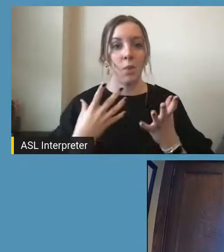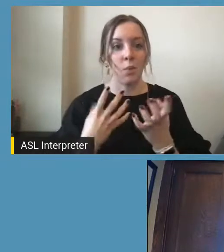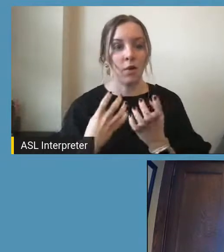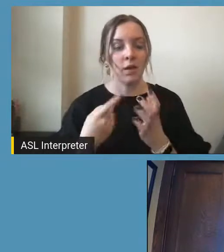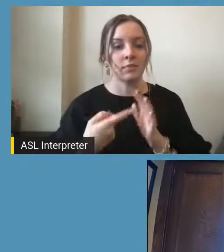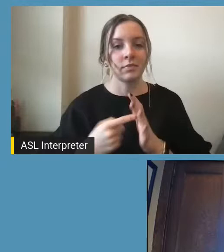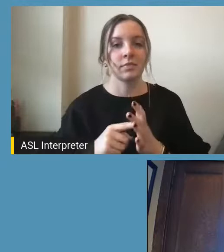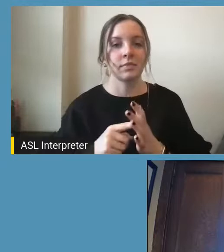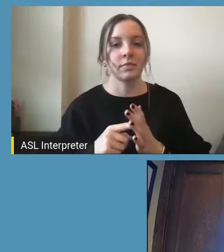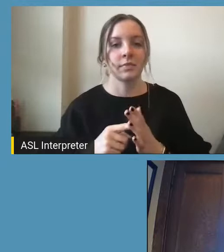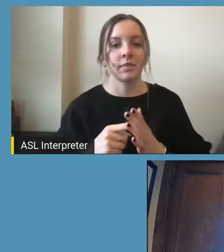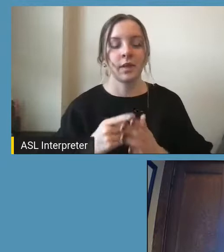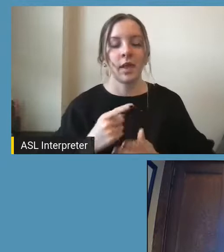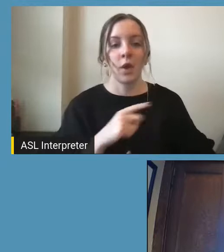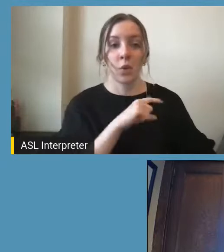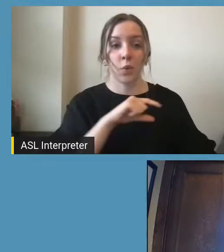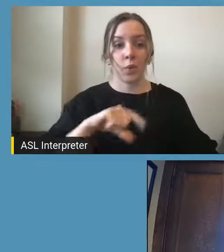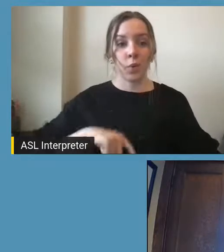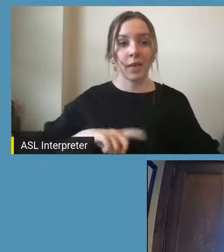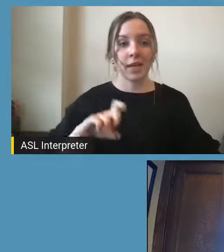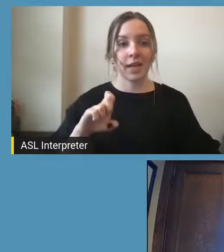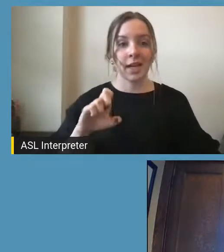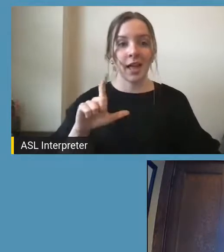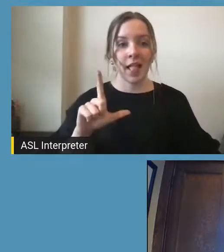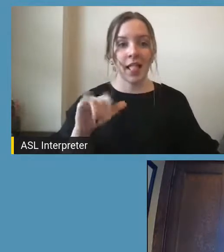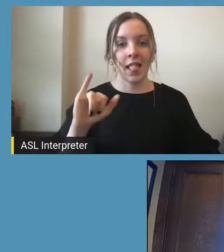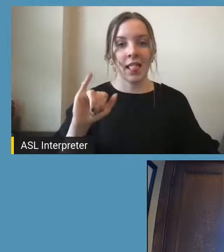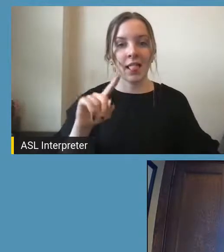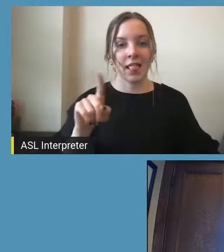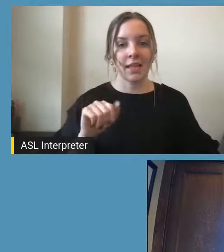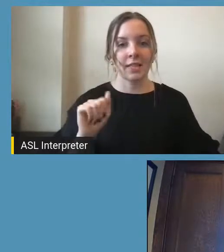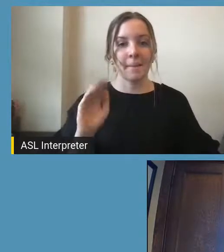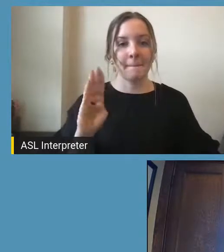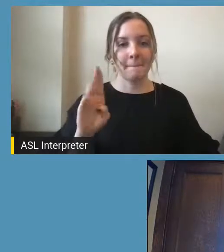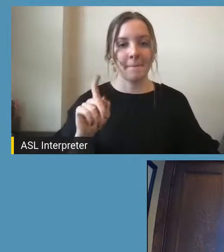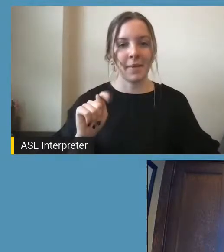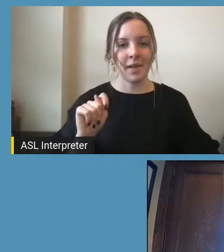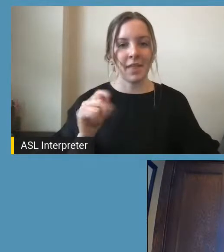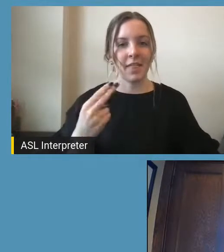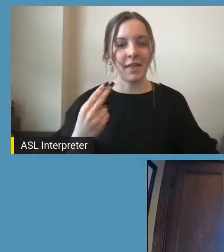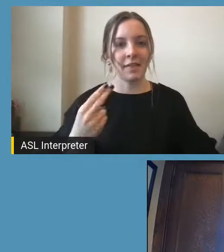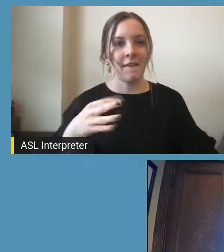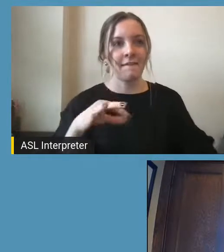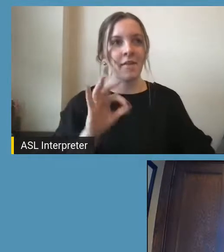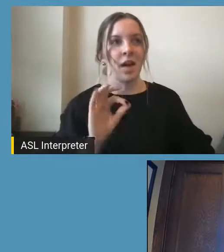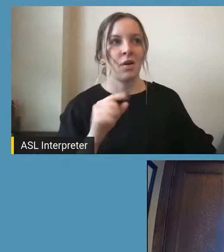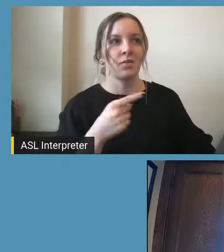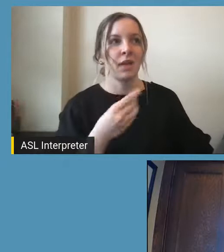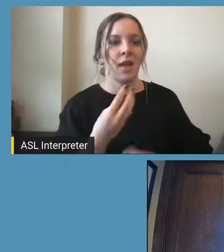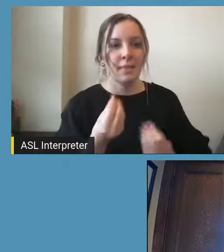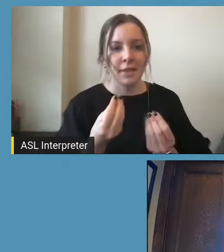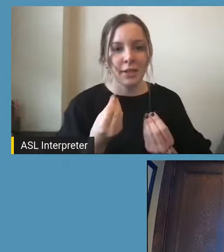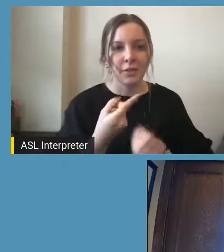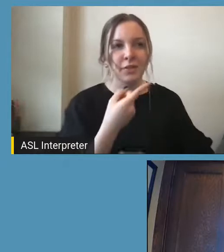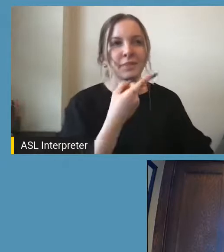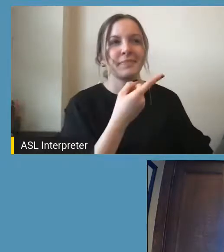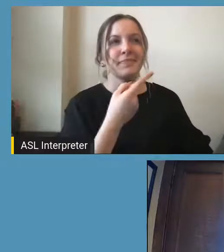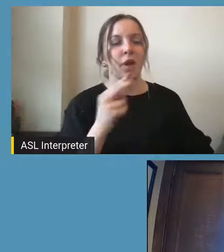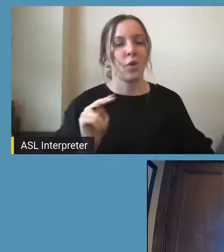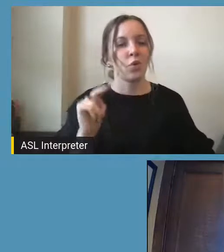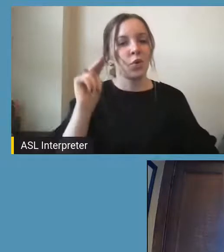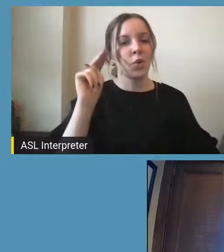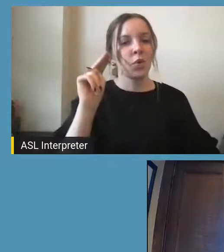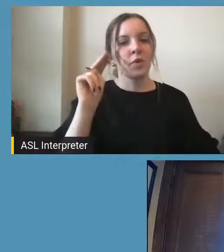prayer cloth from in a church in northern England, I believe it is. So they finally found something that actually belonged to